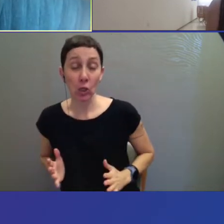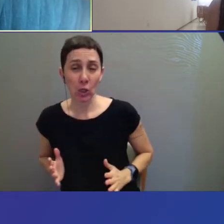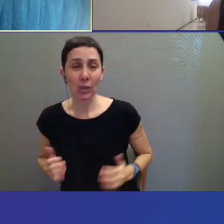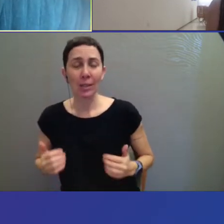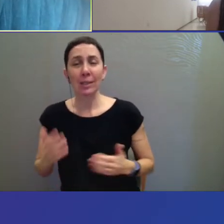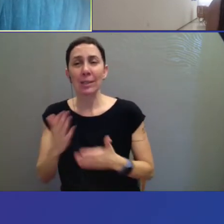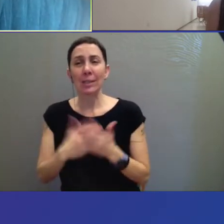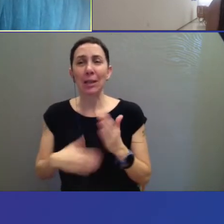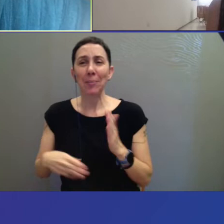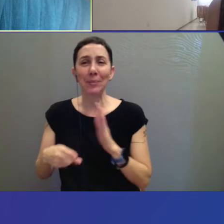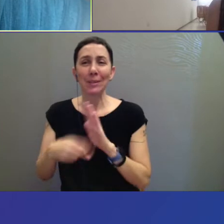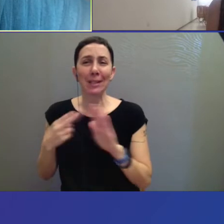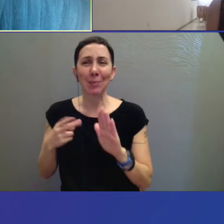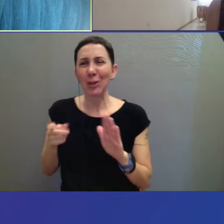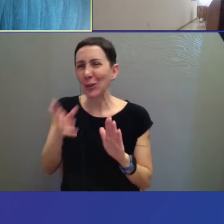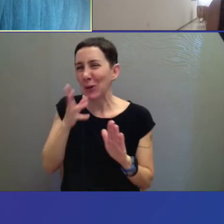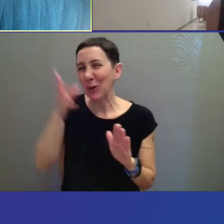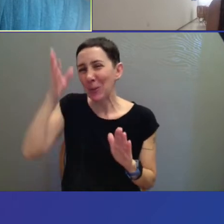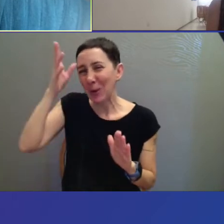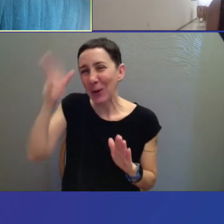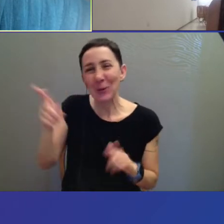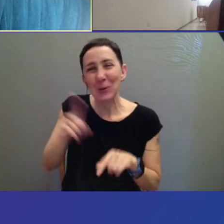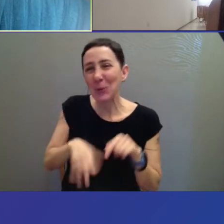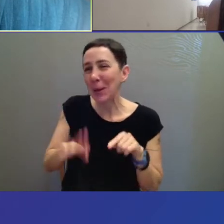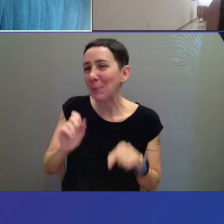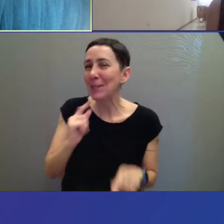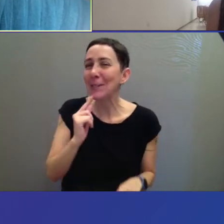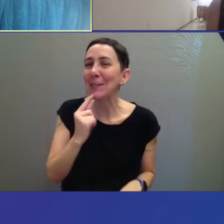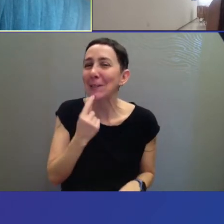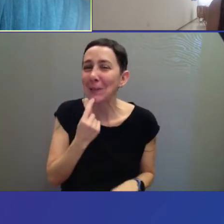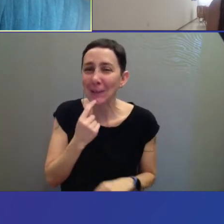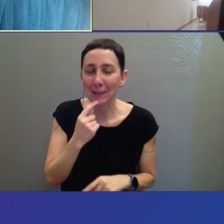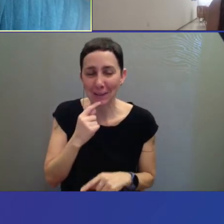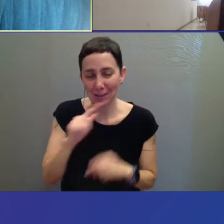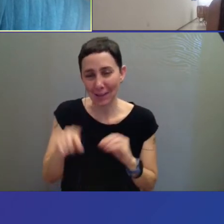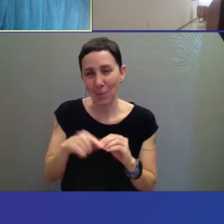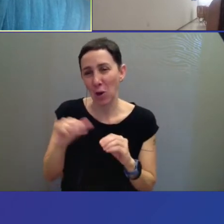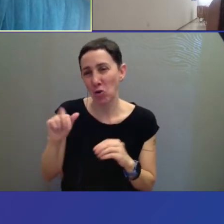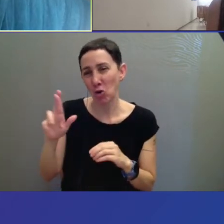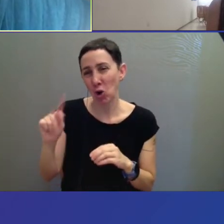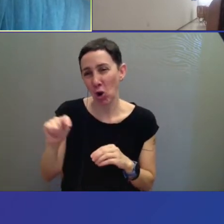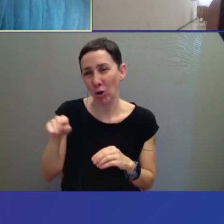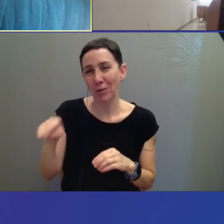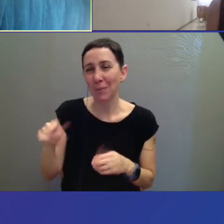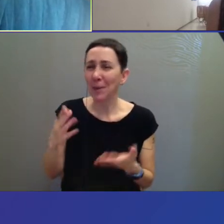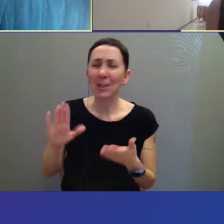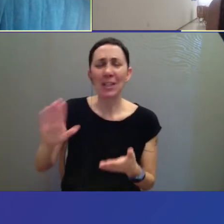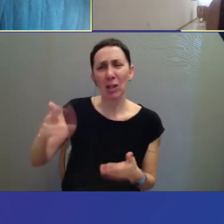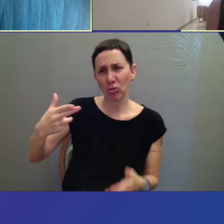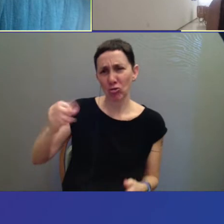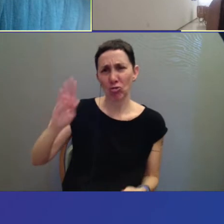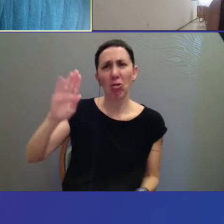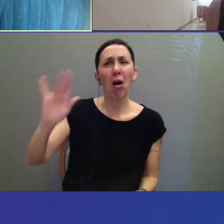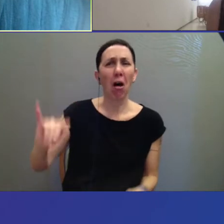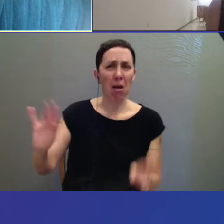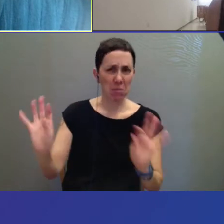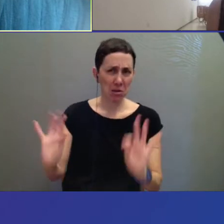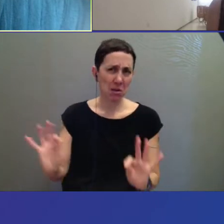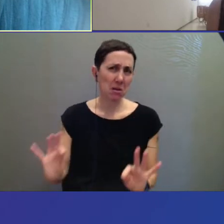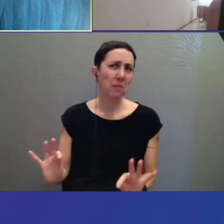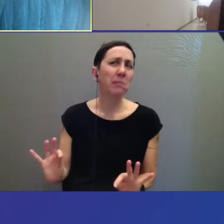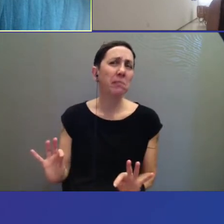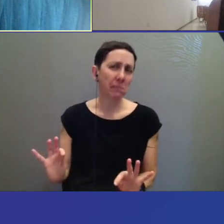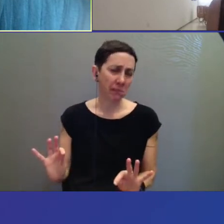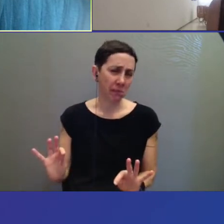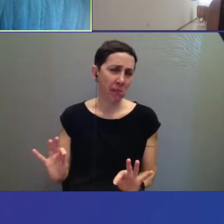of, oh, if you're a parent, you're not really serious about your art. You're a hobbyist. And I